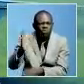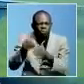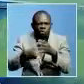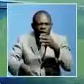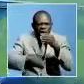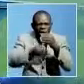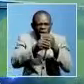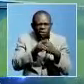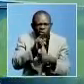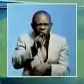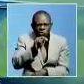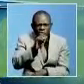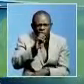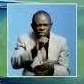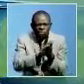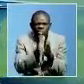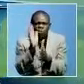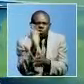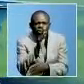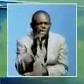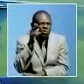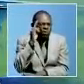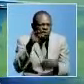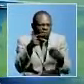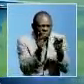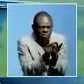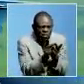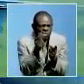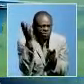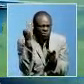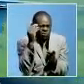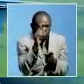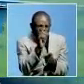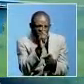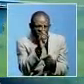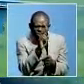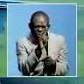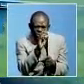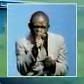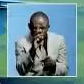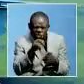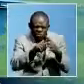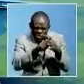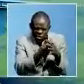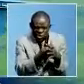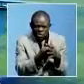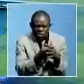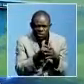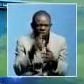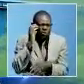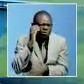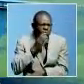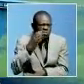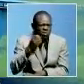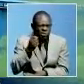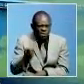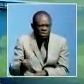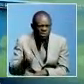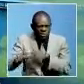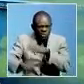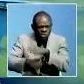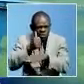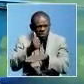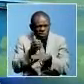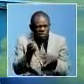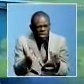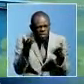in 2007 when permission to do so was sought and granted by the Barotse Royal Establishment, adding that consultations